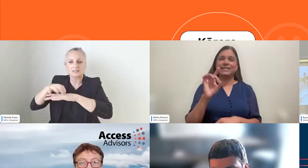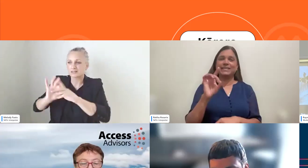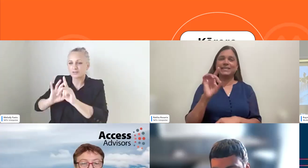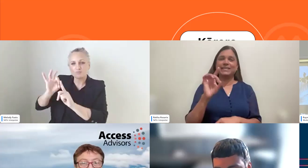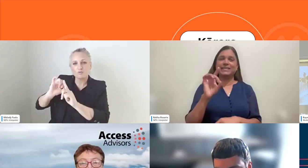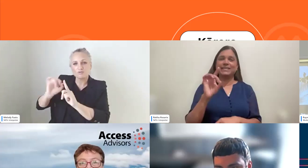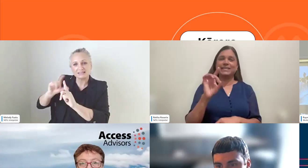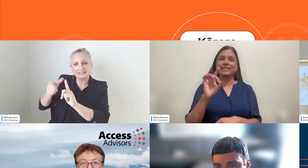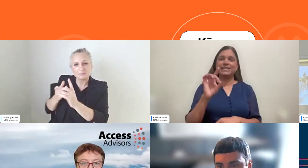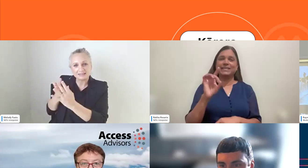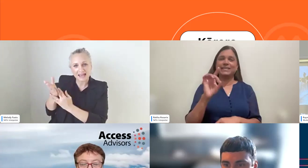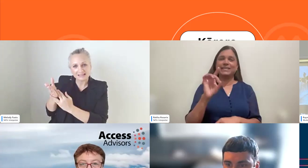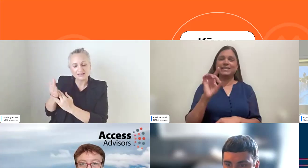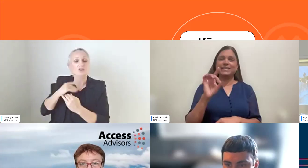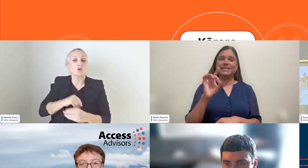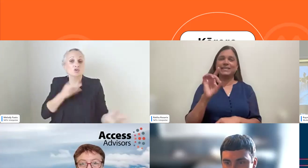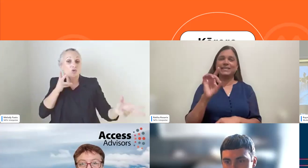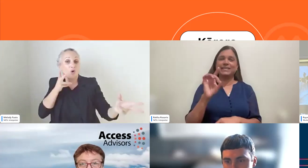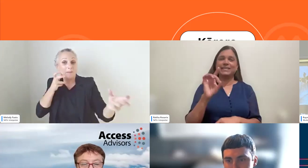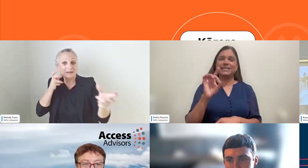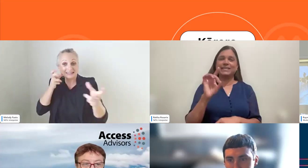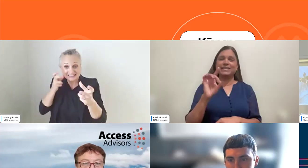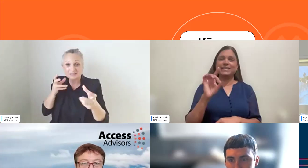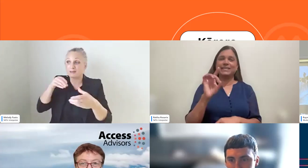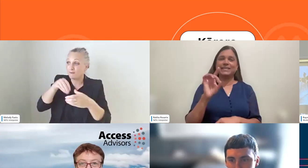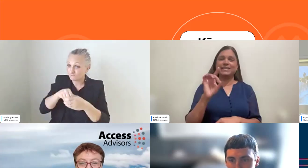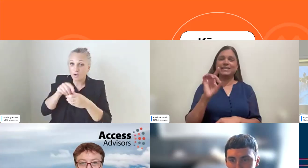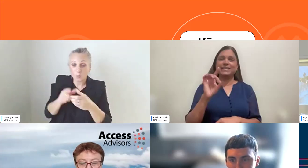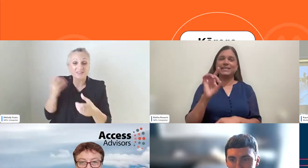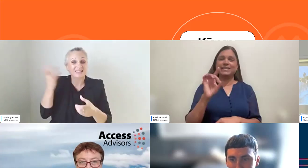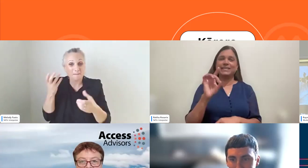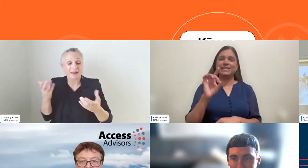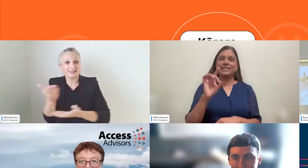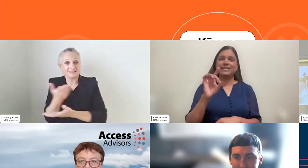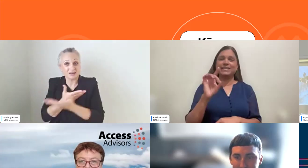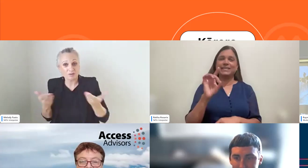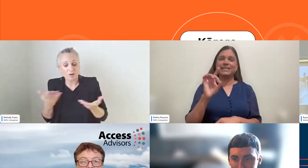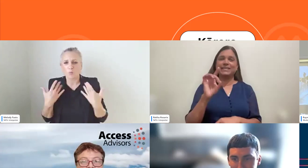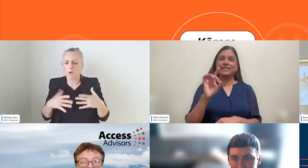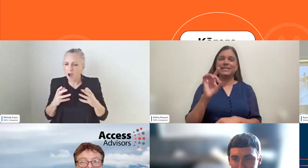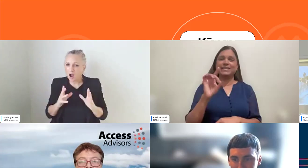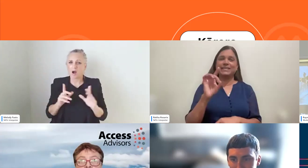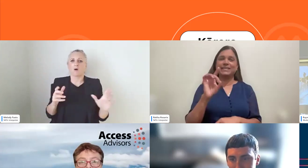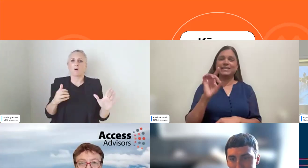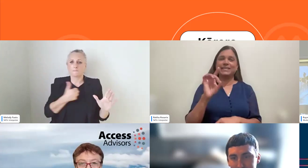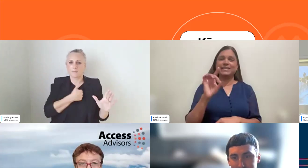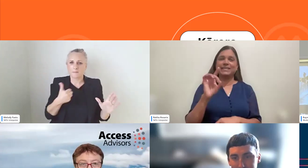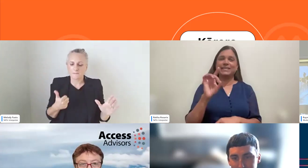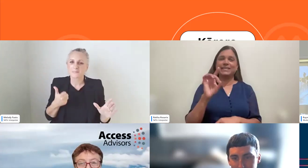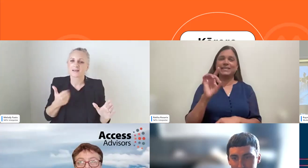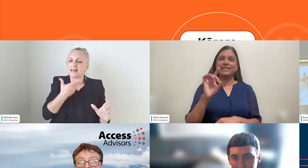being part of this amazing kōrero has been really enlightening. It's lovely to see so many